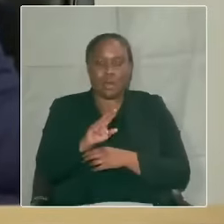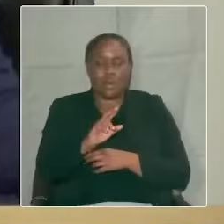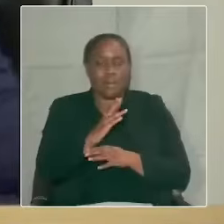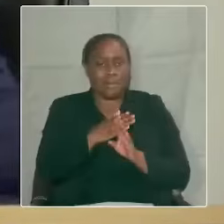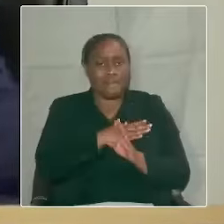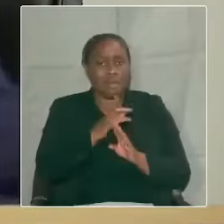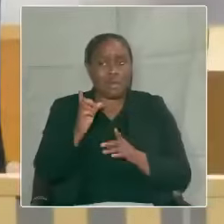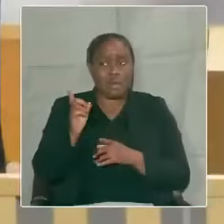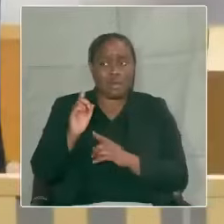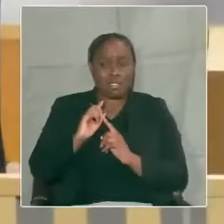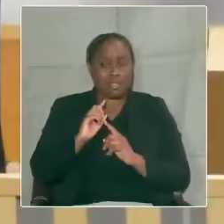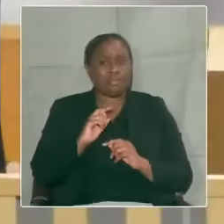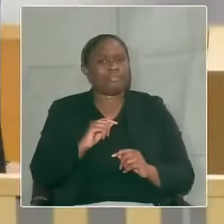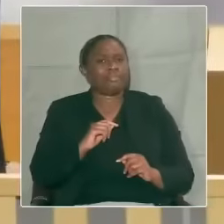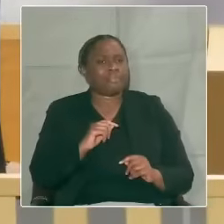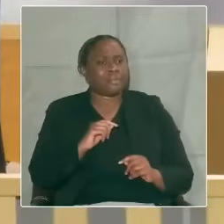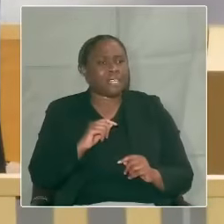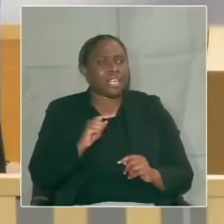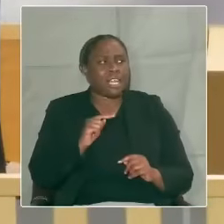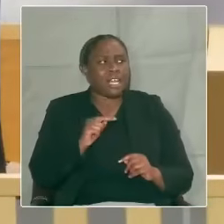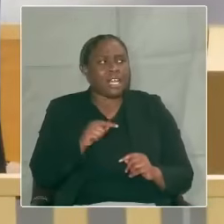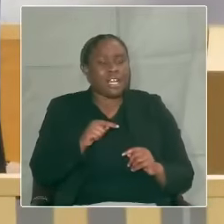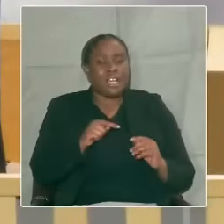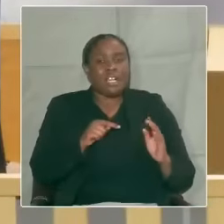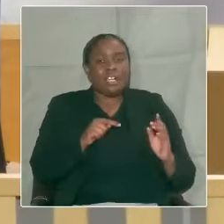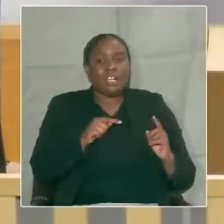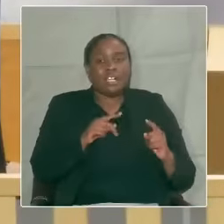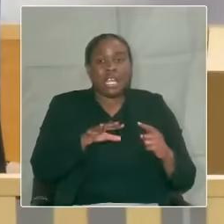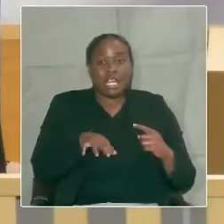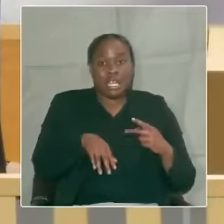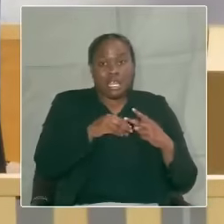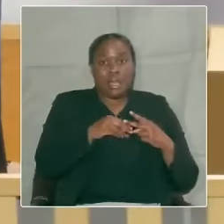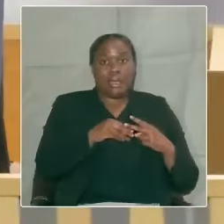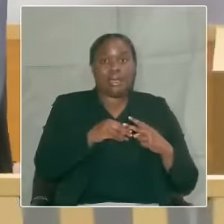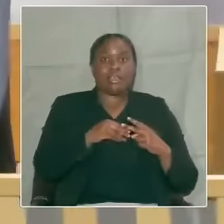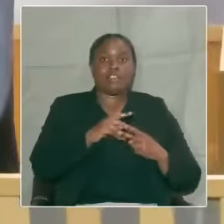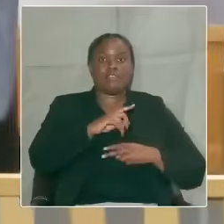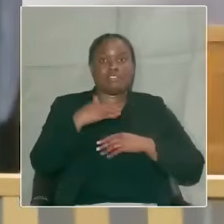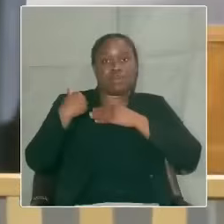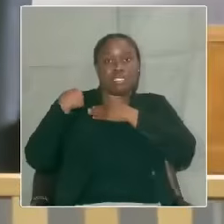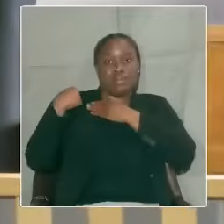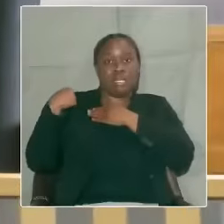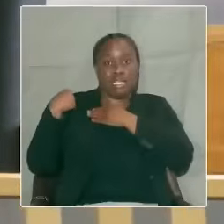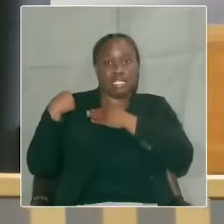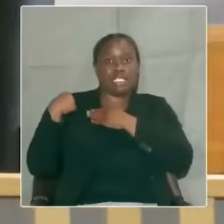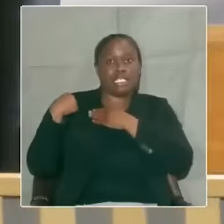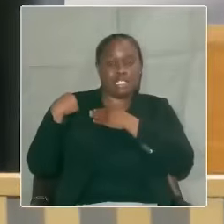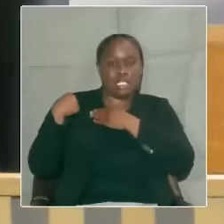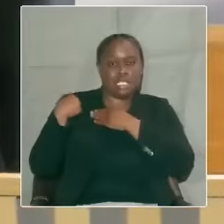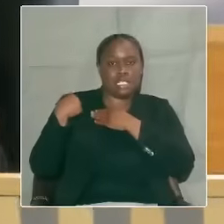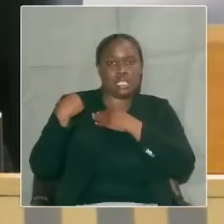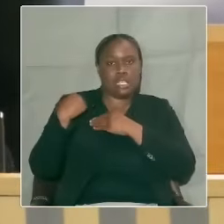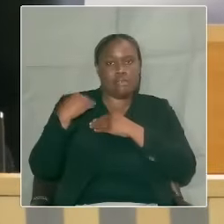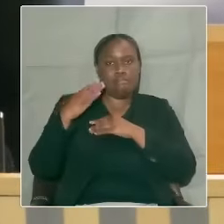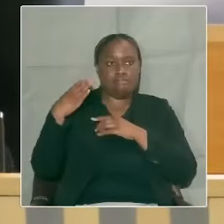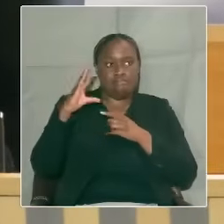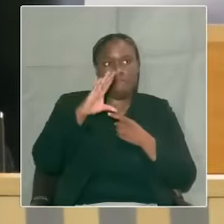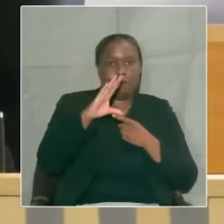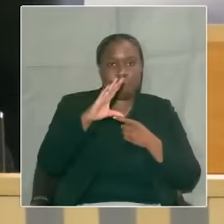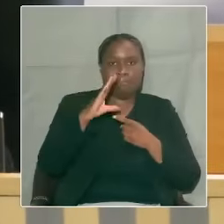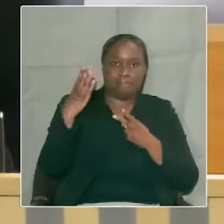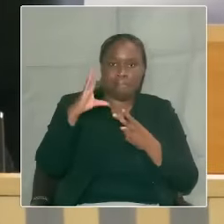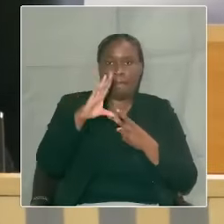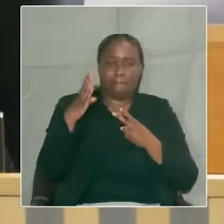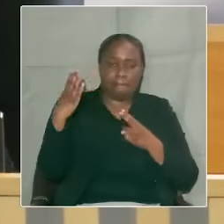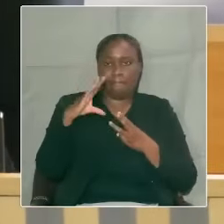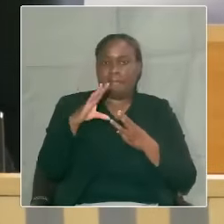in paragraph 81, the extension of the mandate to cover University of Fort Hare and